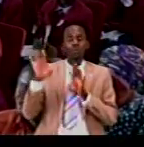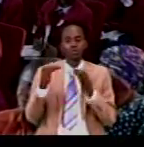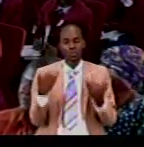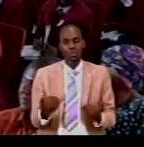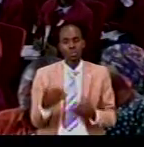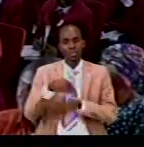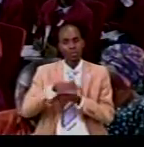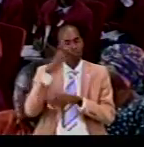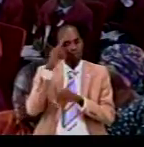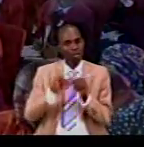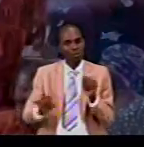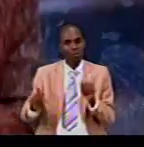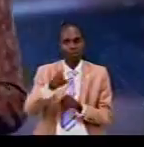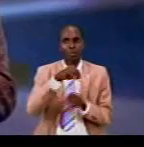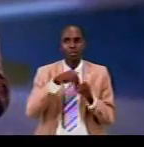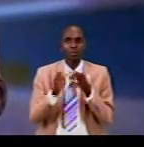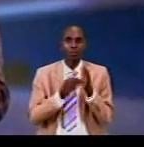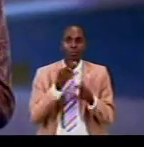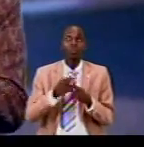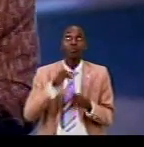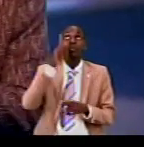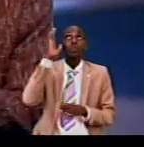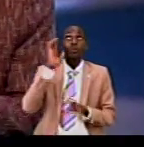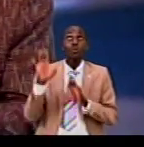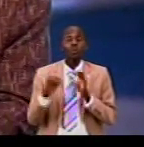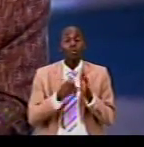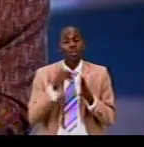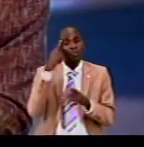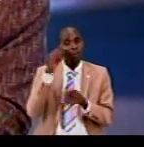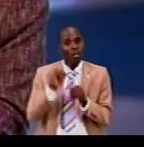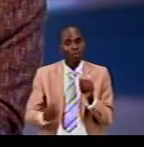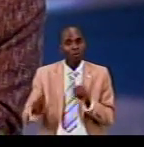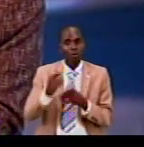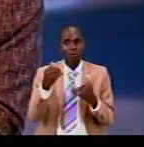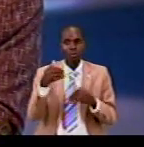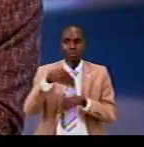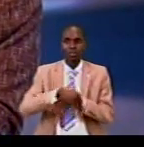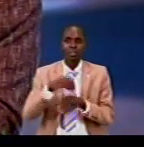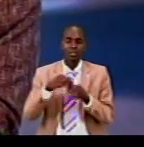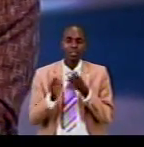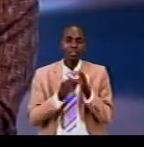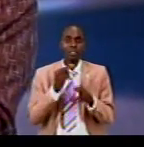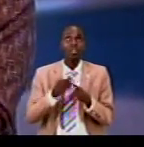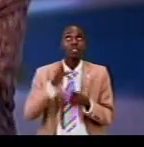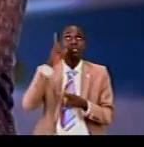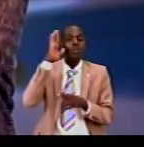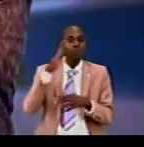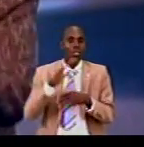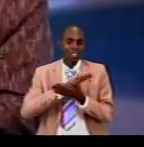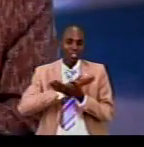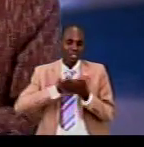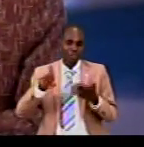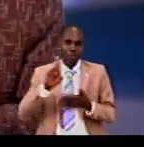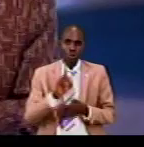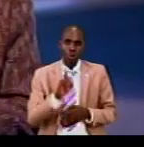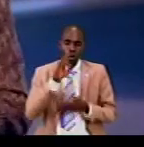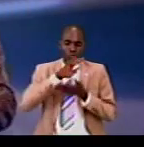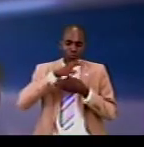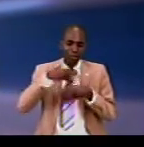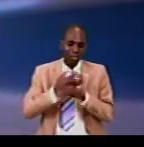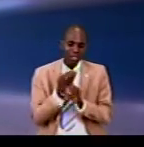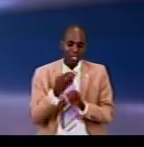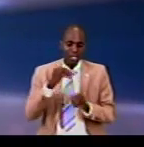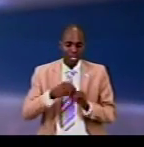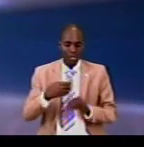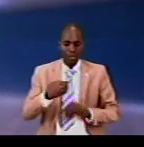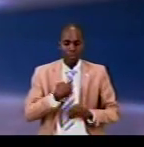me a clean heart, O God, and renew a right spirit within me. Verse 11, in